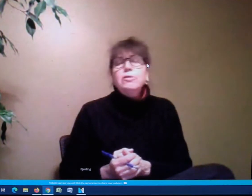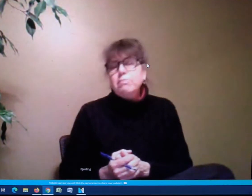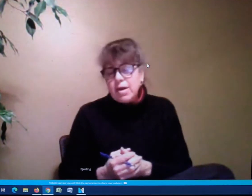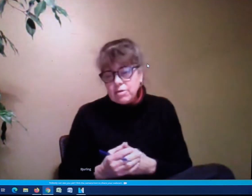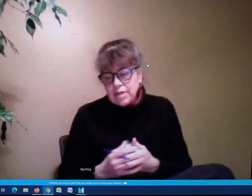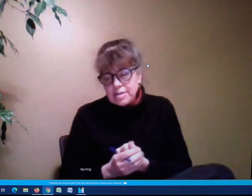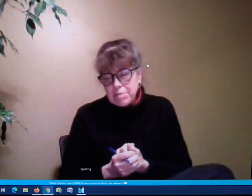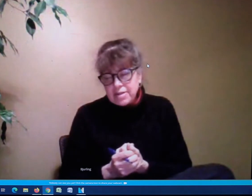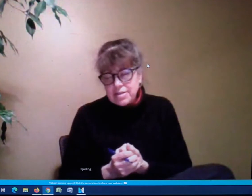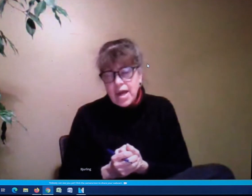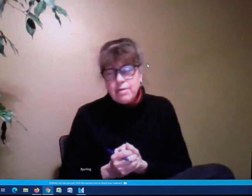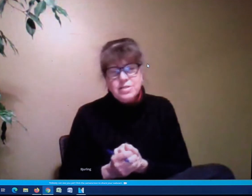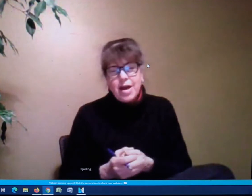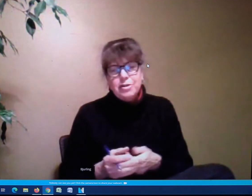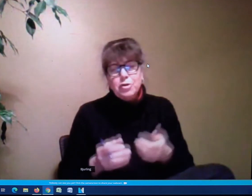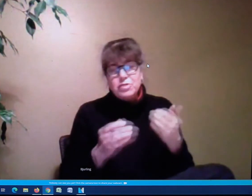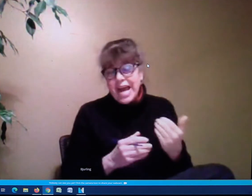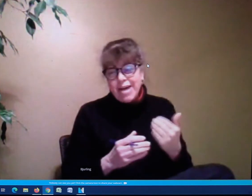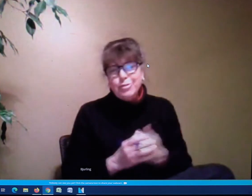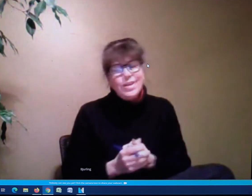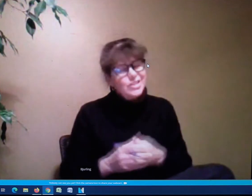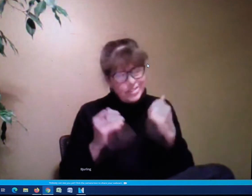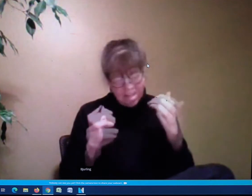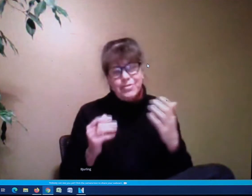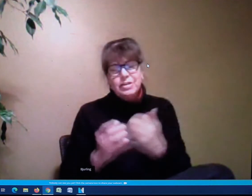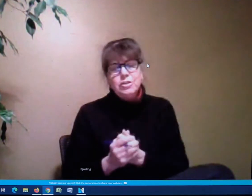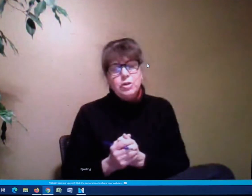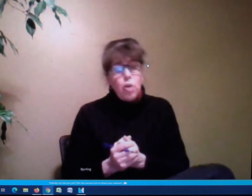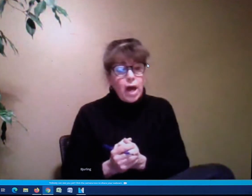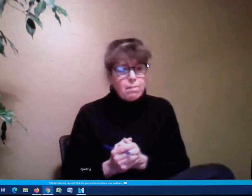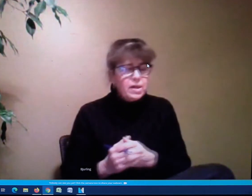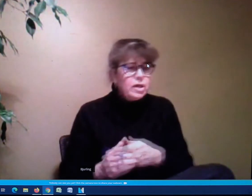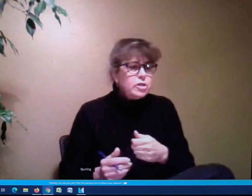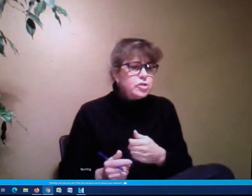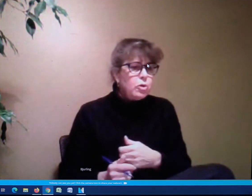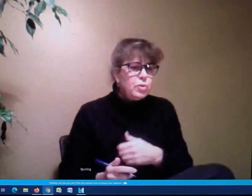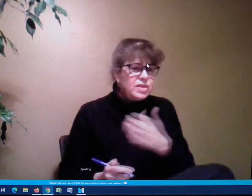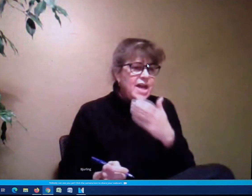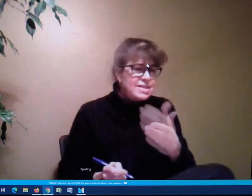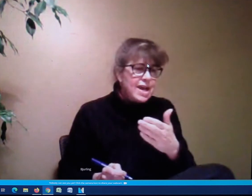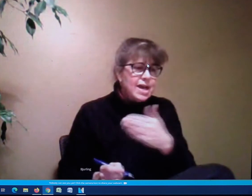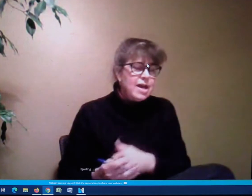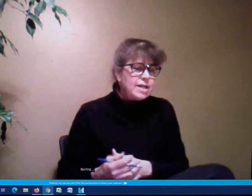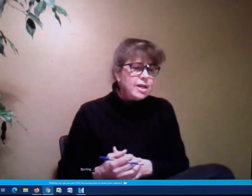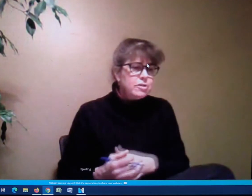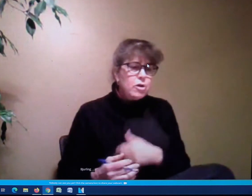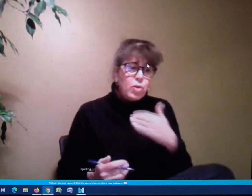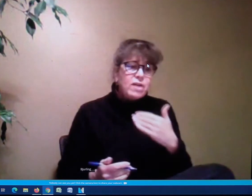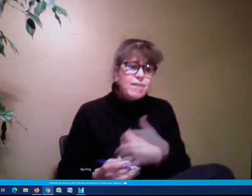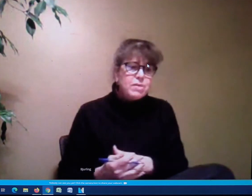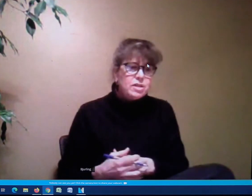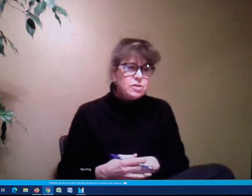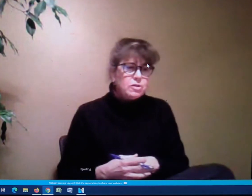The dollar amount collected by the town is not going to go down. It's definitely going to go up. So with that said, I'd like